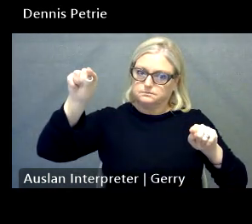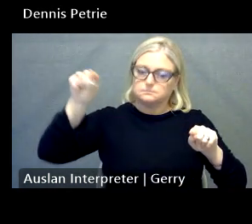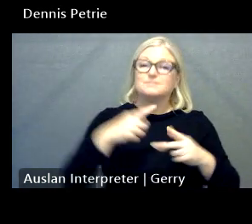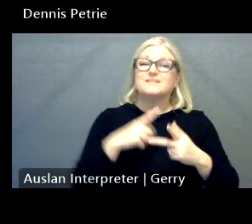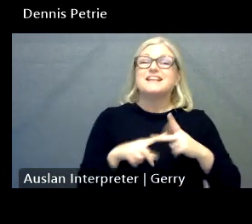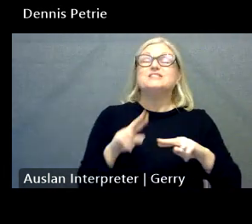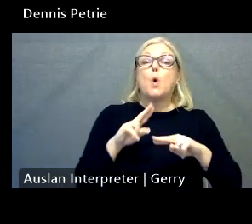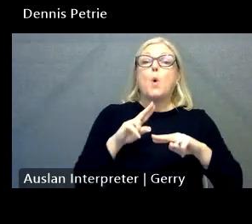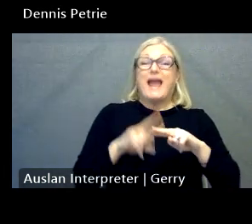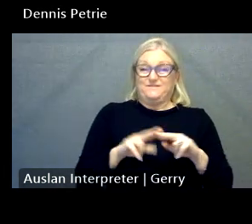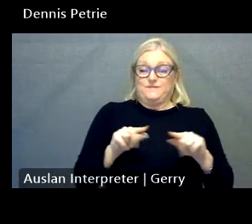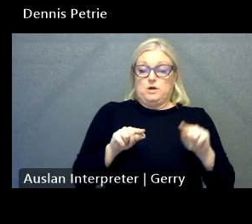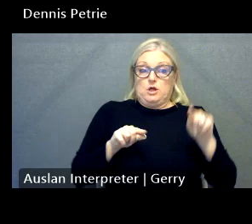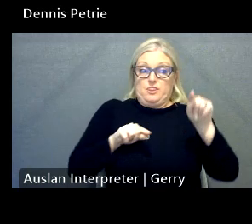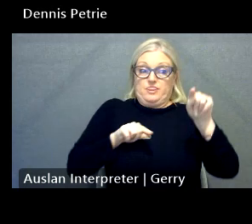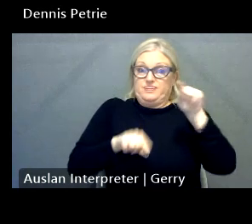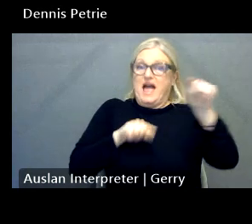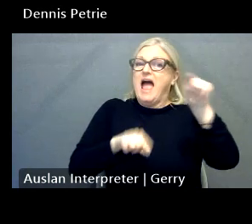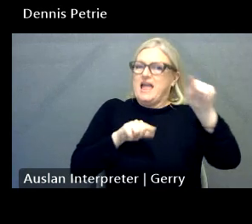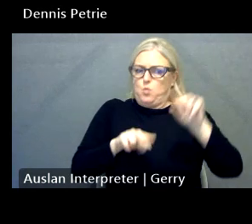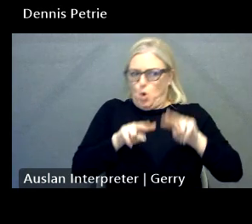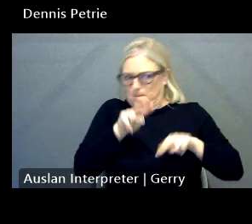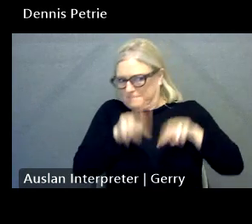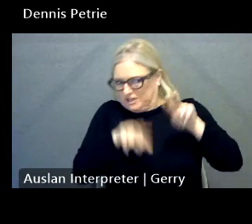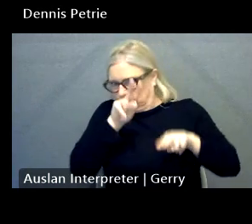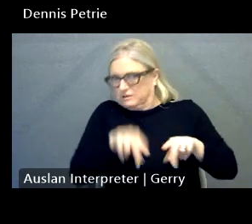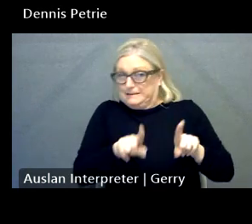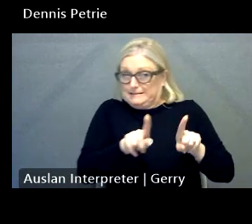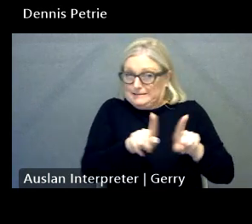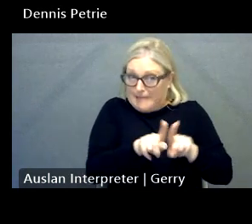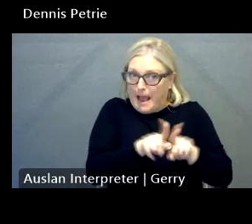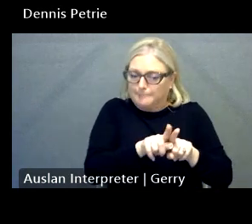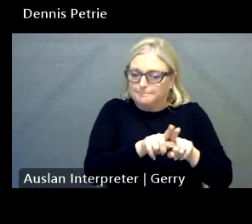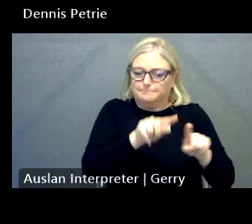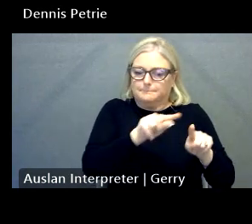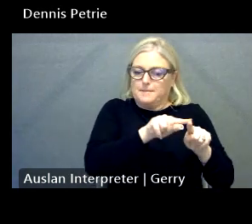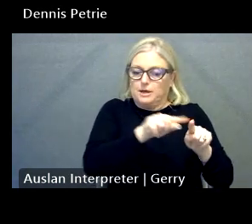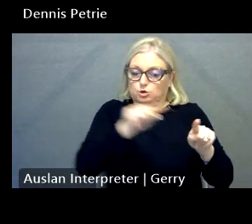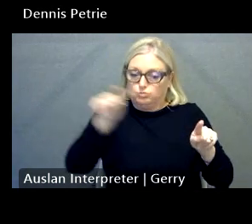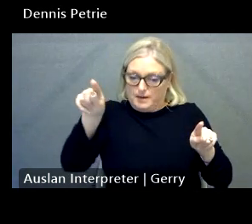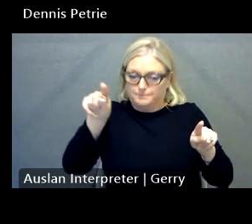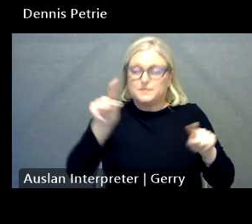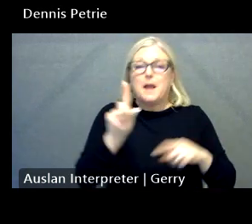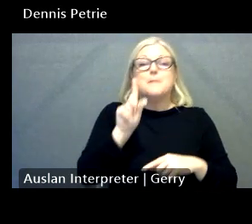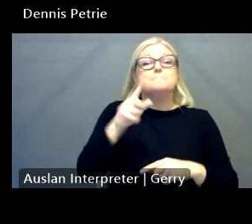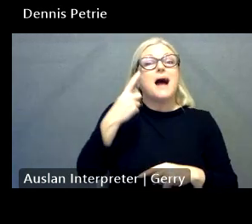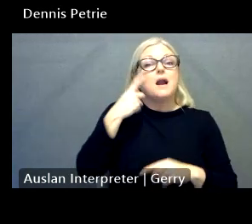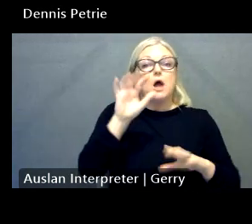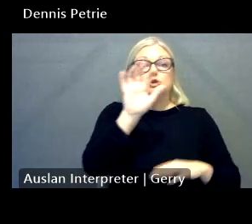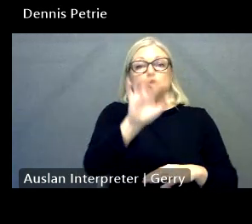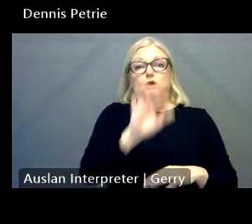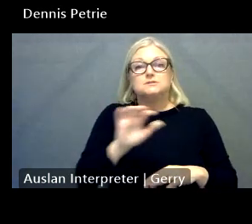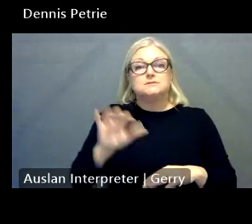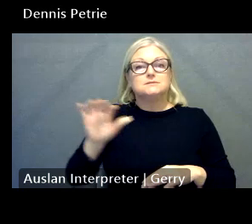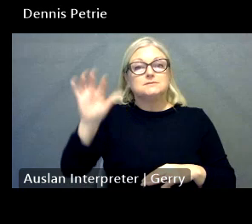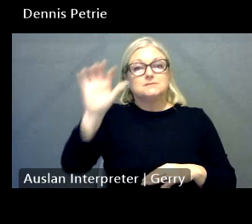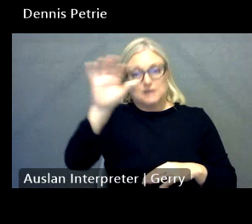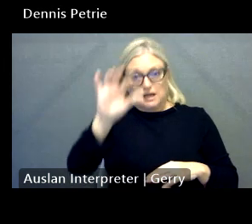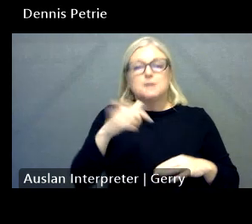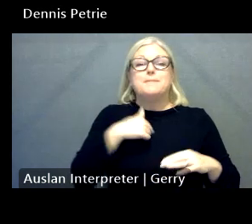exactly the same thing. And then each dot on my graph shows the score of the ASCOT for one person and the score